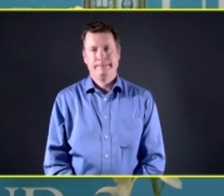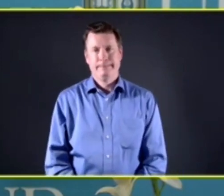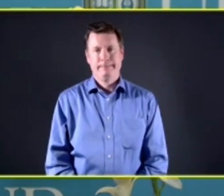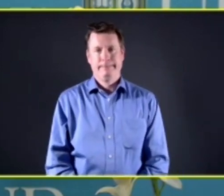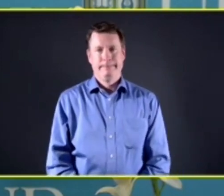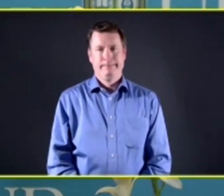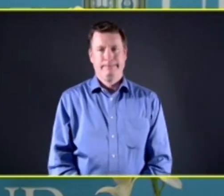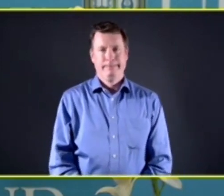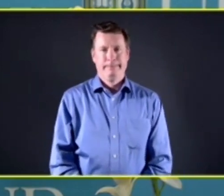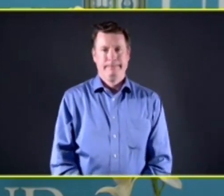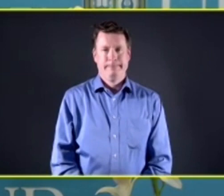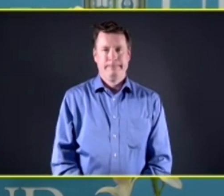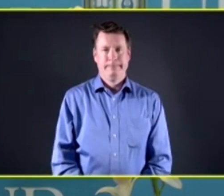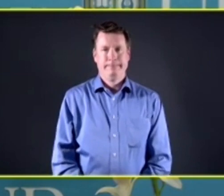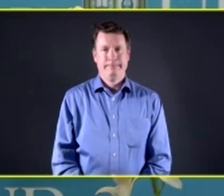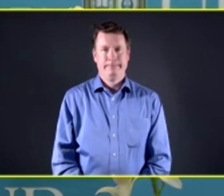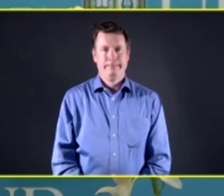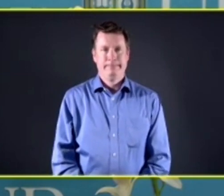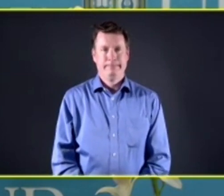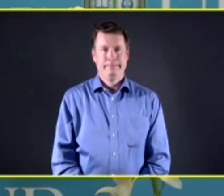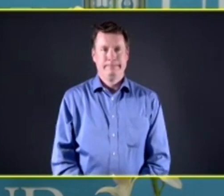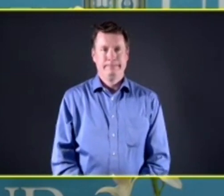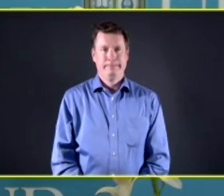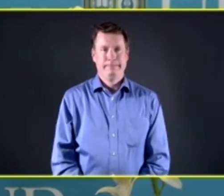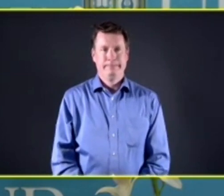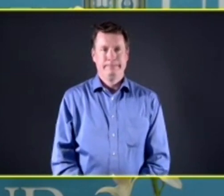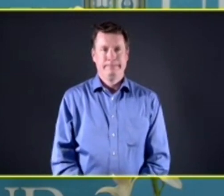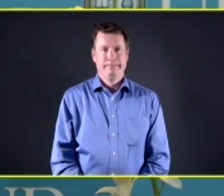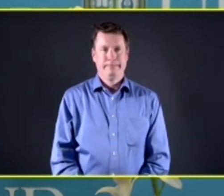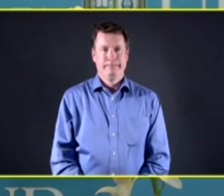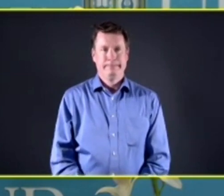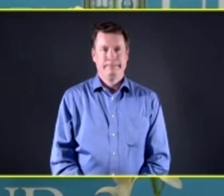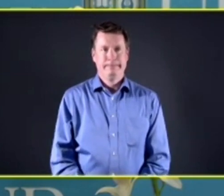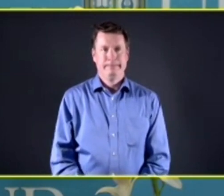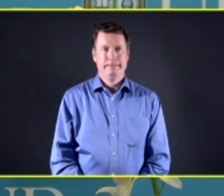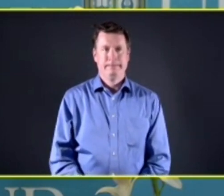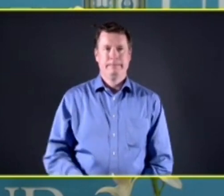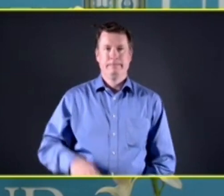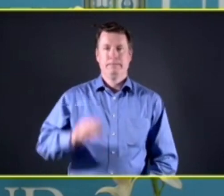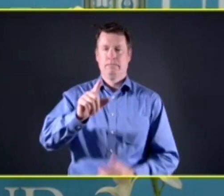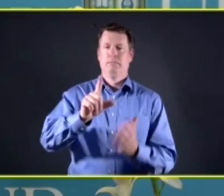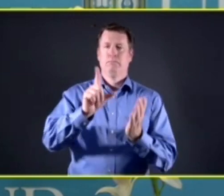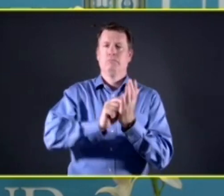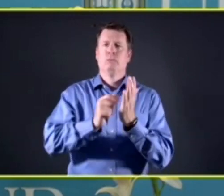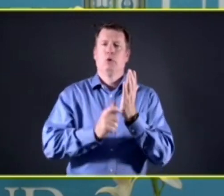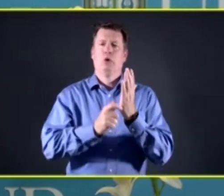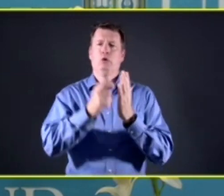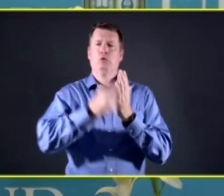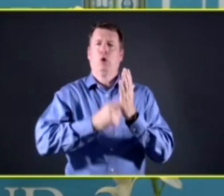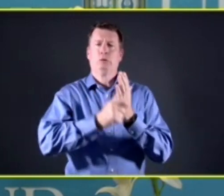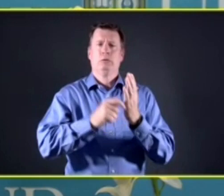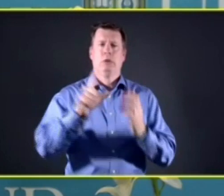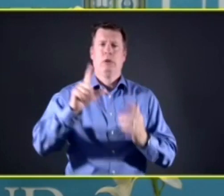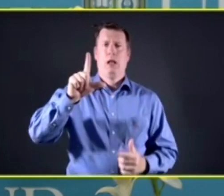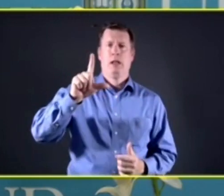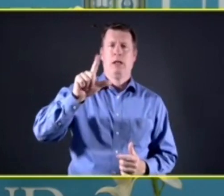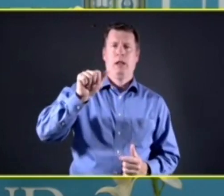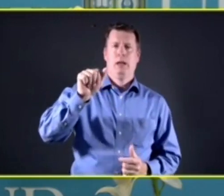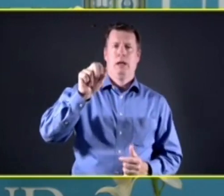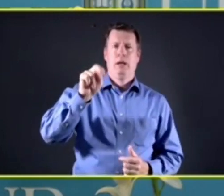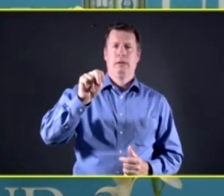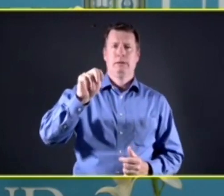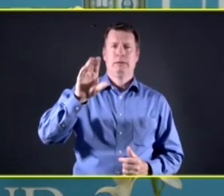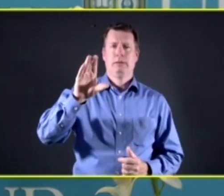Lancet, the study the Lancet published, which has garnered quite a bit of publicity, all of it negative?